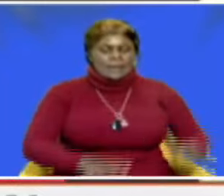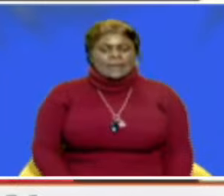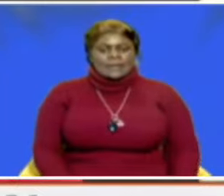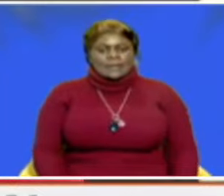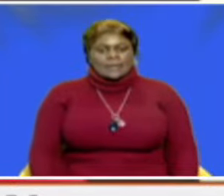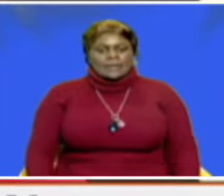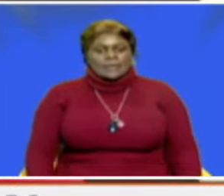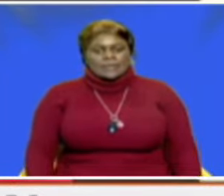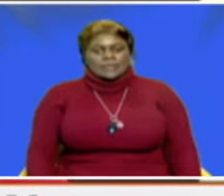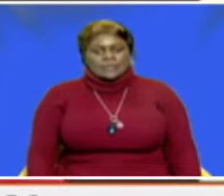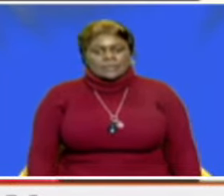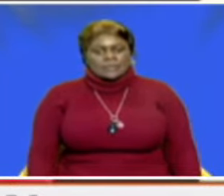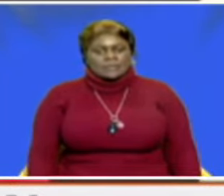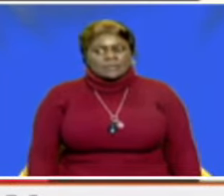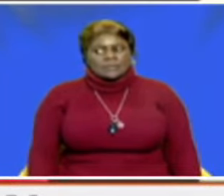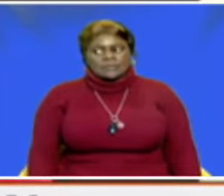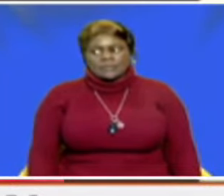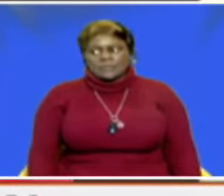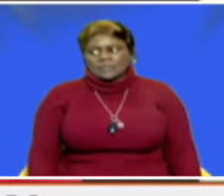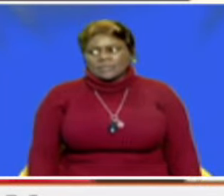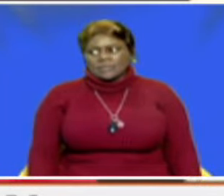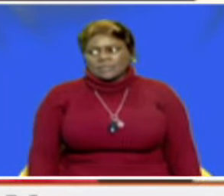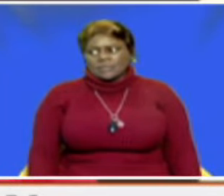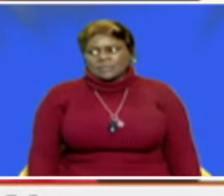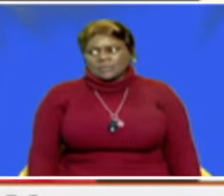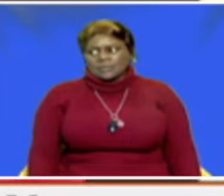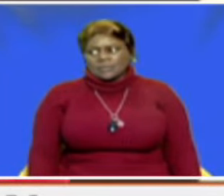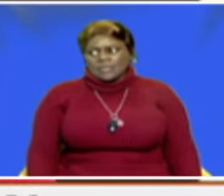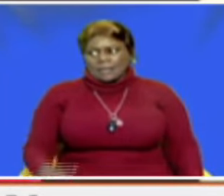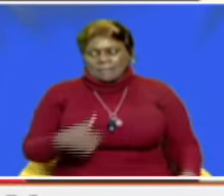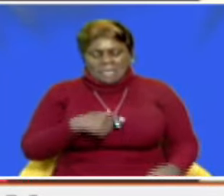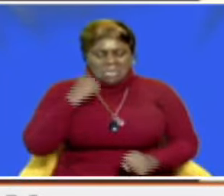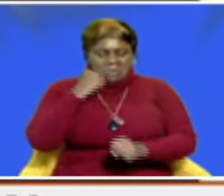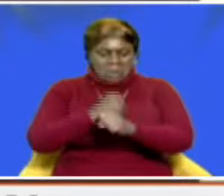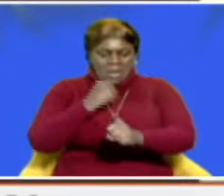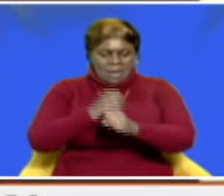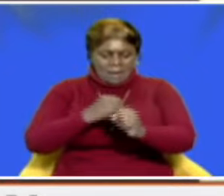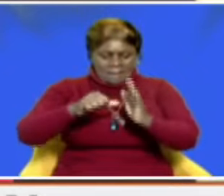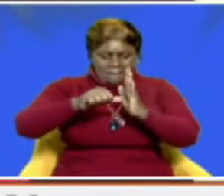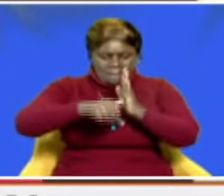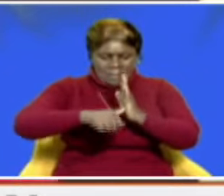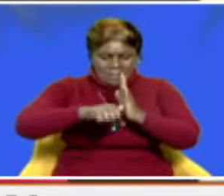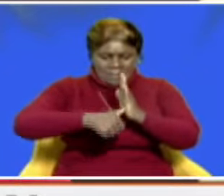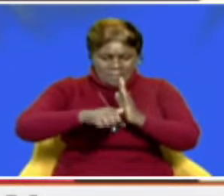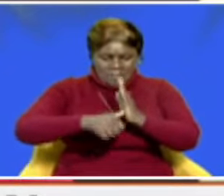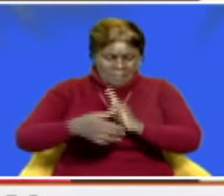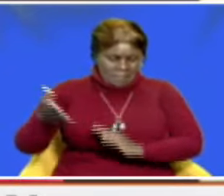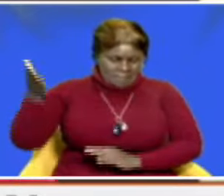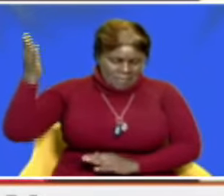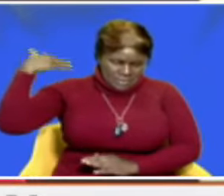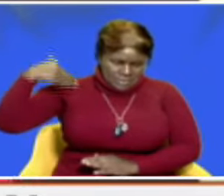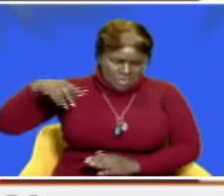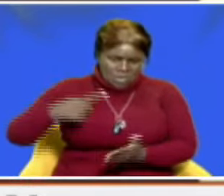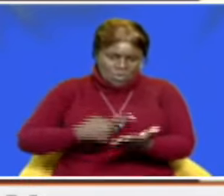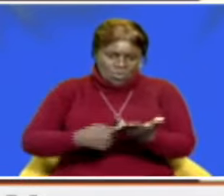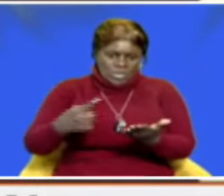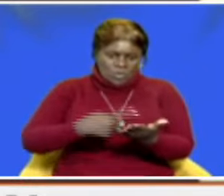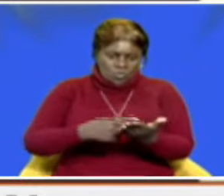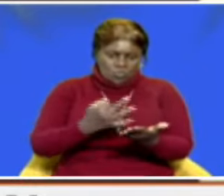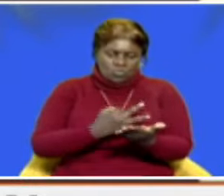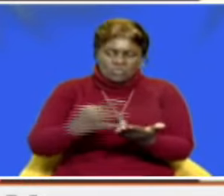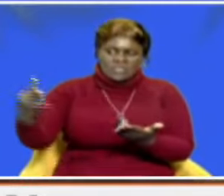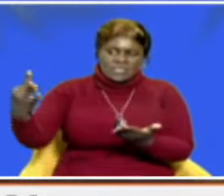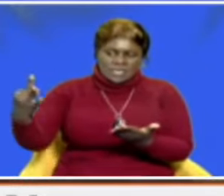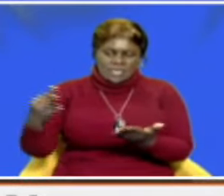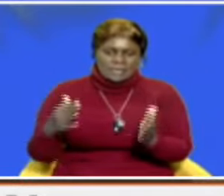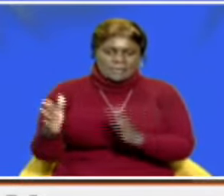I'm ready mentally and physically and I've been really working hard for the past 3 weeks and more just to